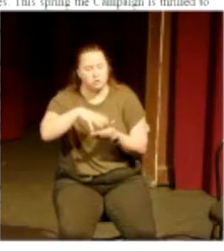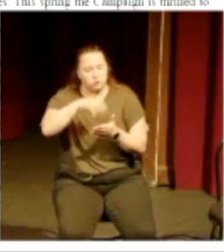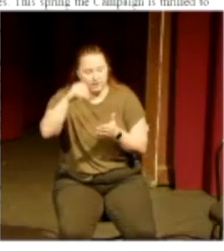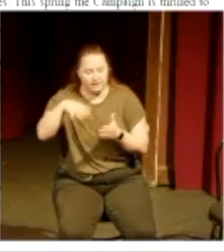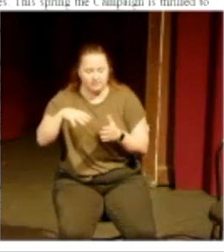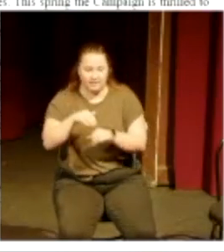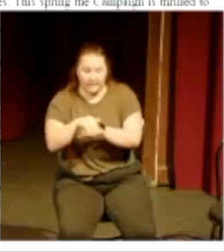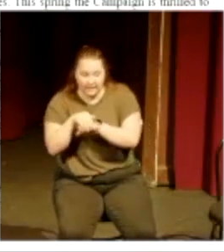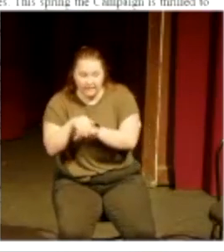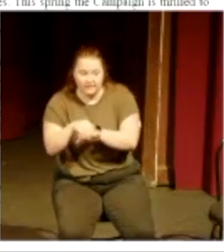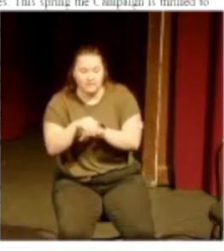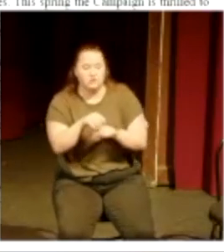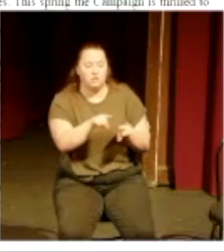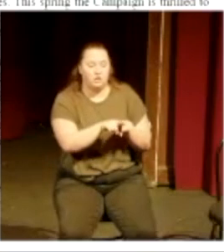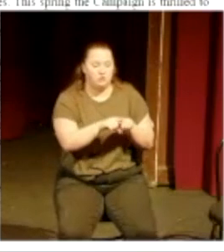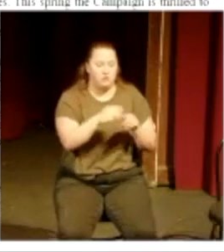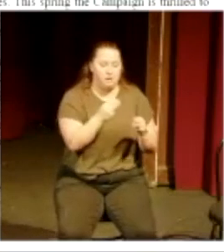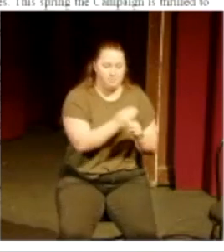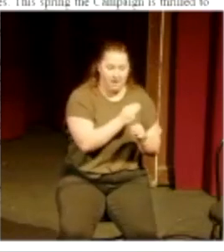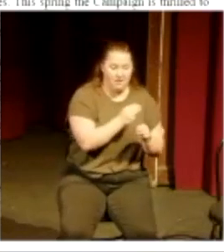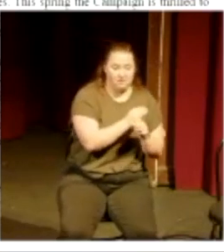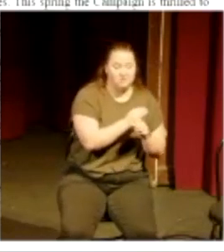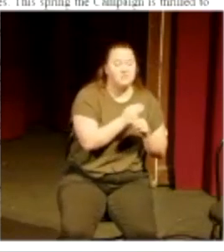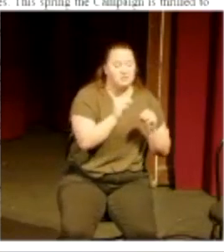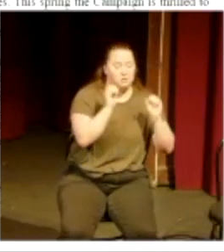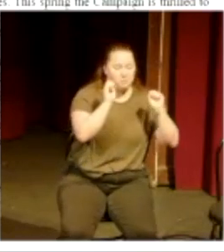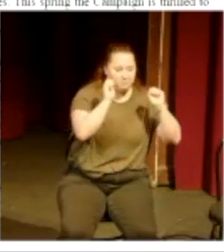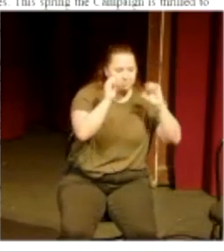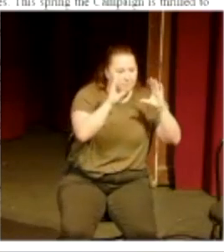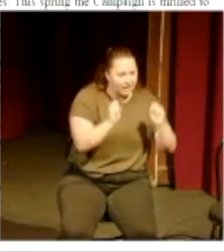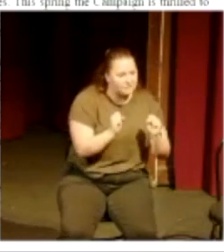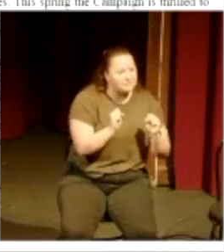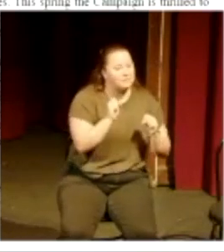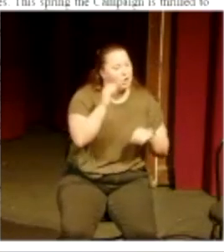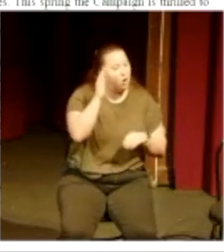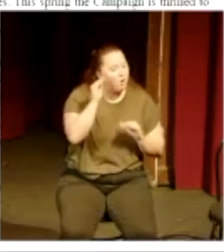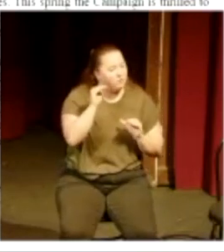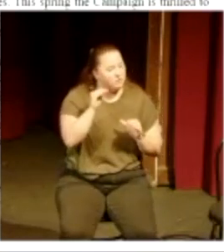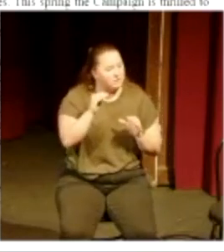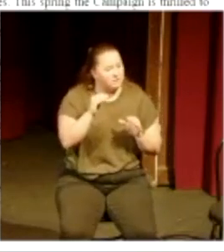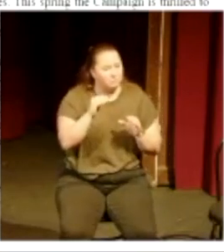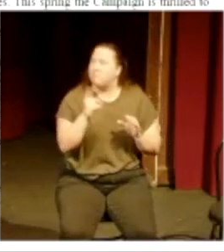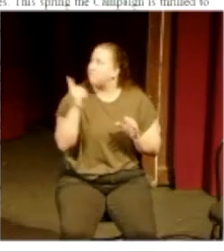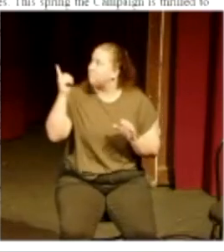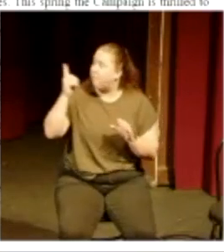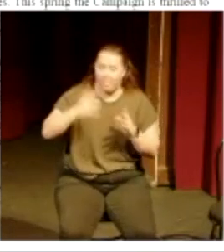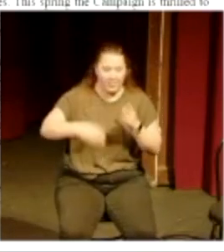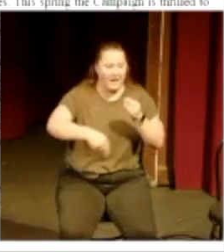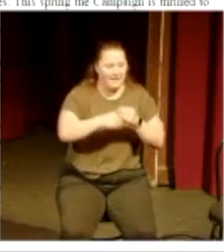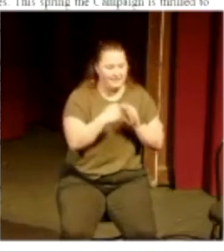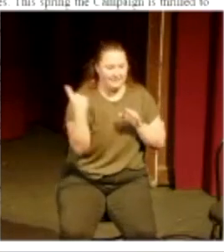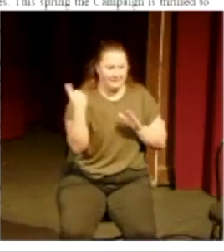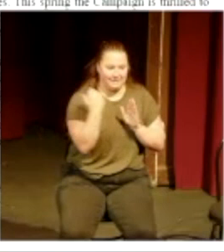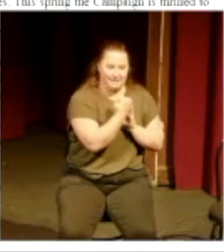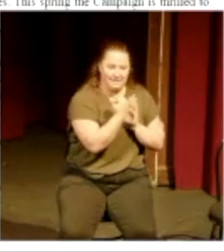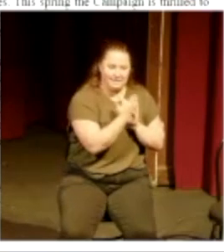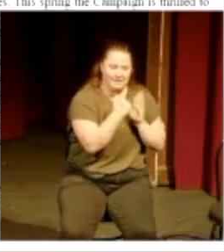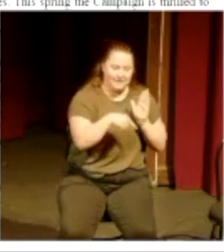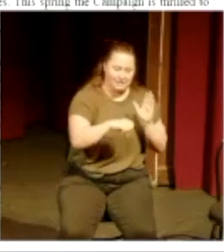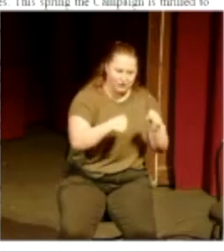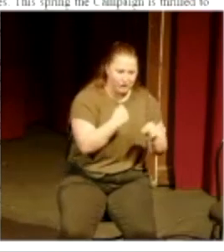as well as math throughput. Those are fabulous, and I hope we can get on this list again this year. So congratulations to both English,